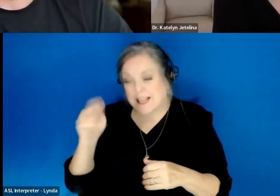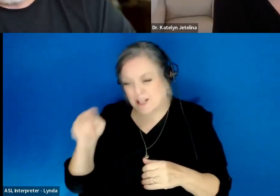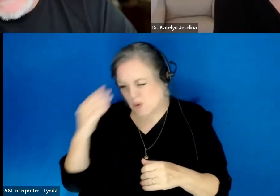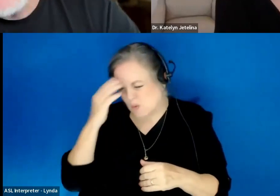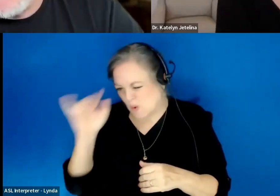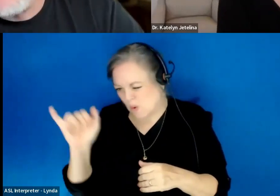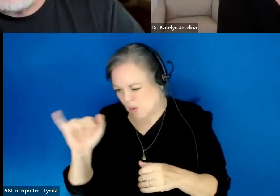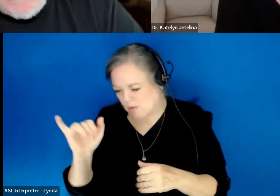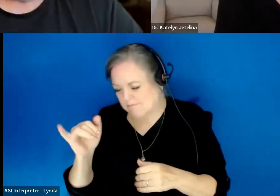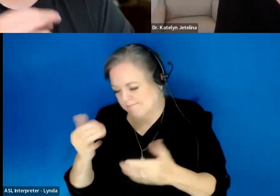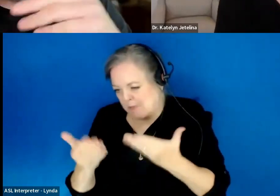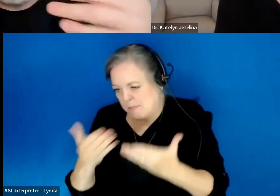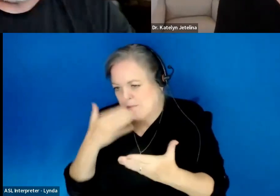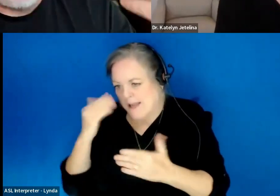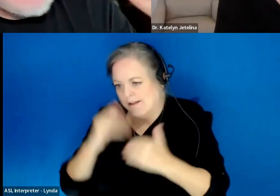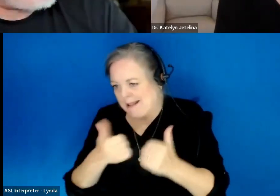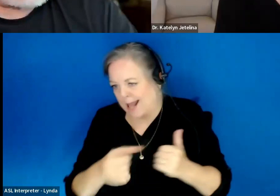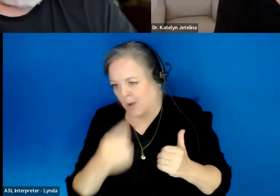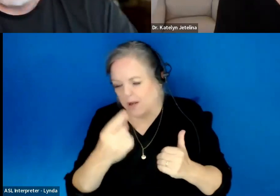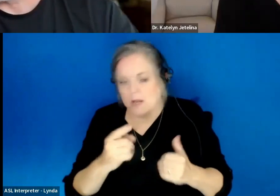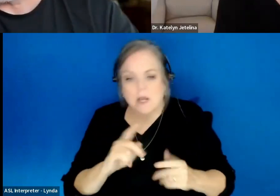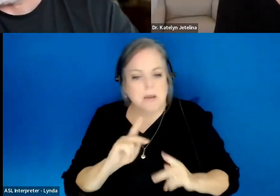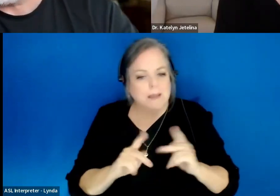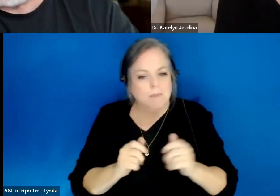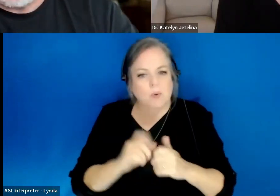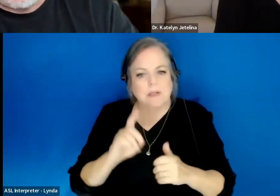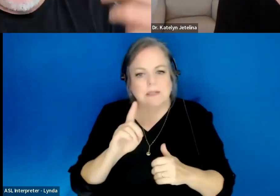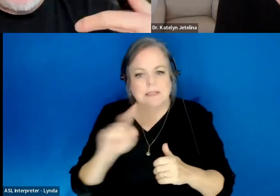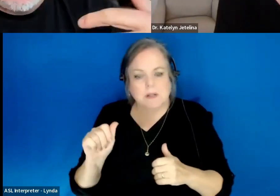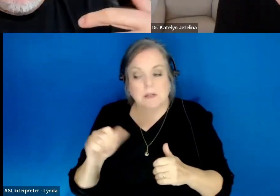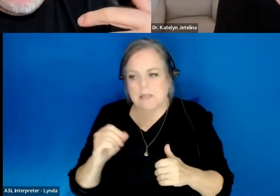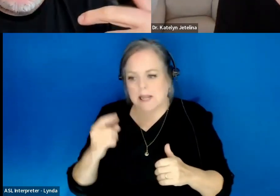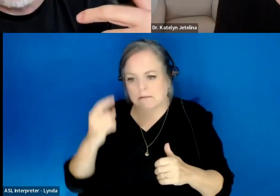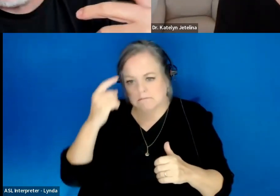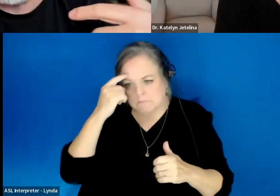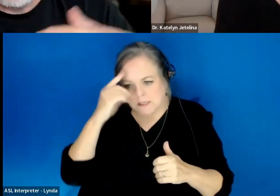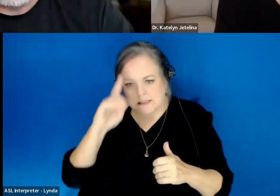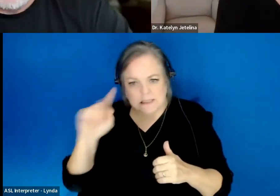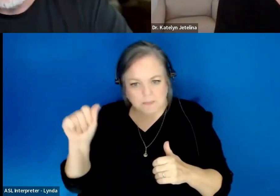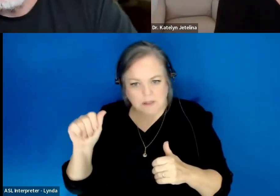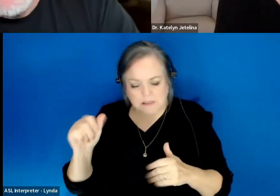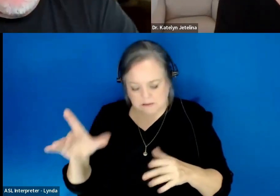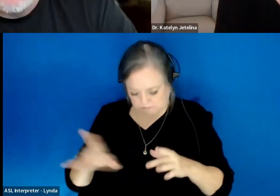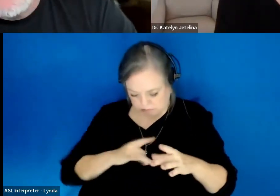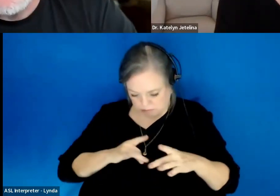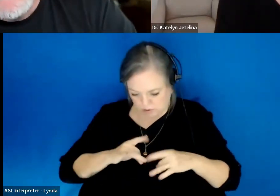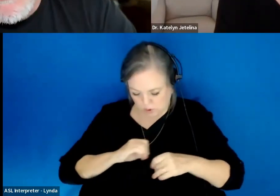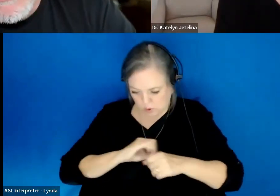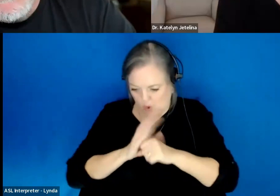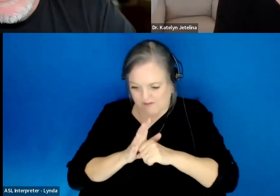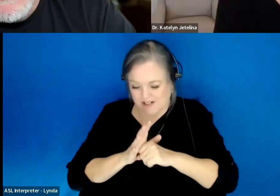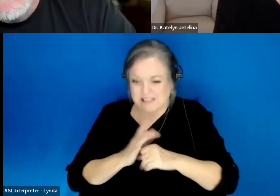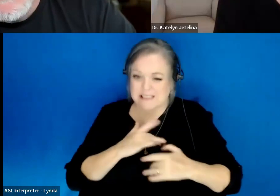that when people with disabilities, intellectual, developmental disabilities, contracted COVID, there was a likelihood that the mortality